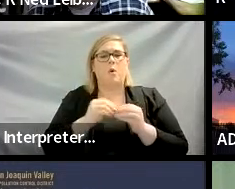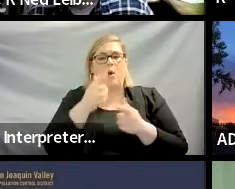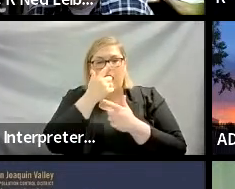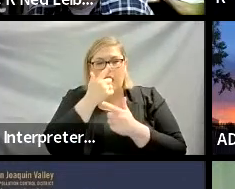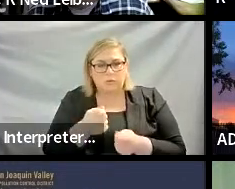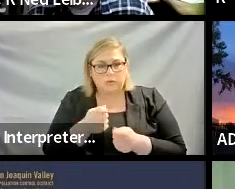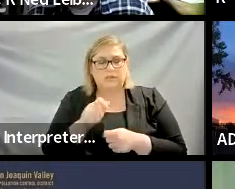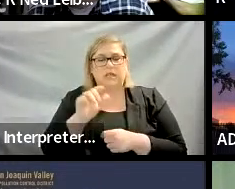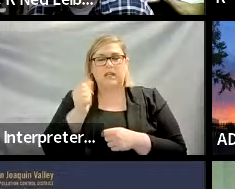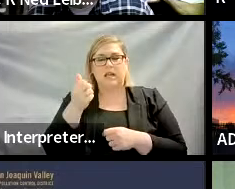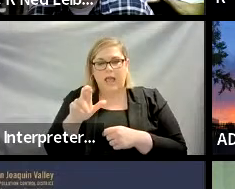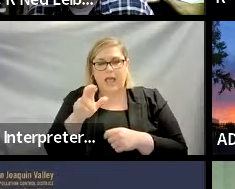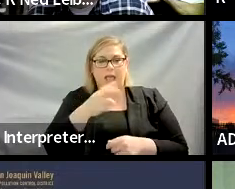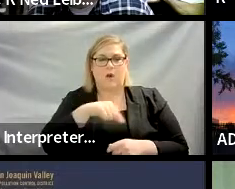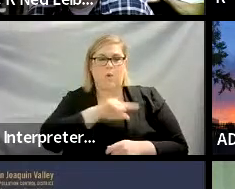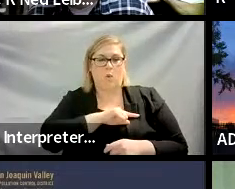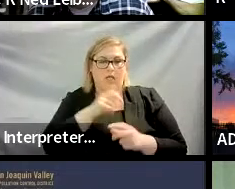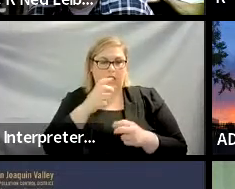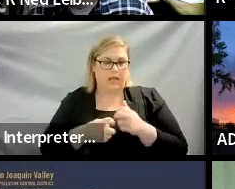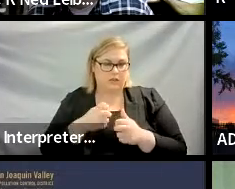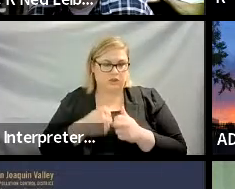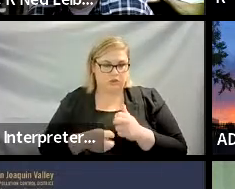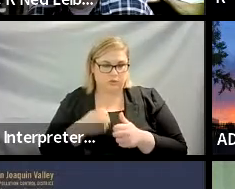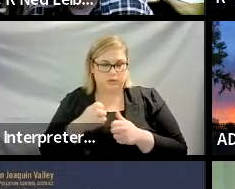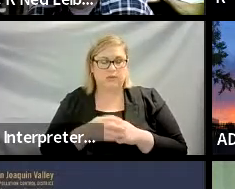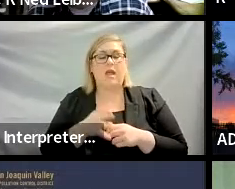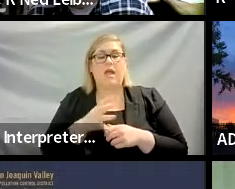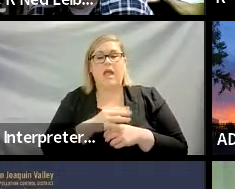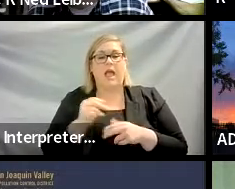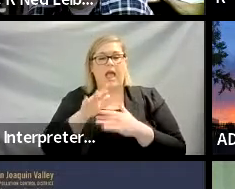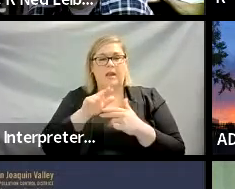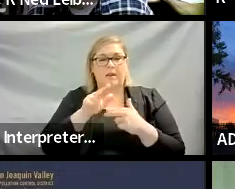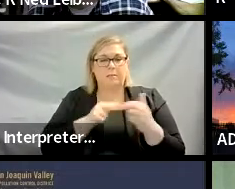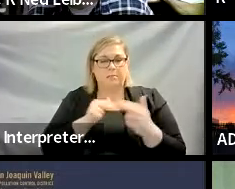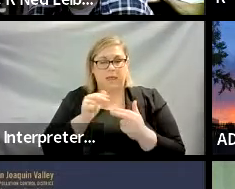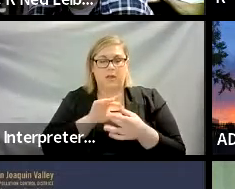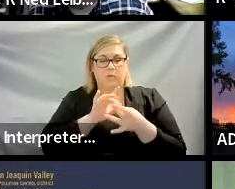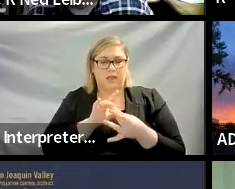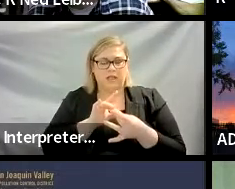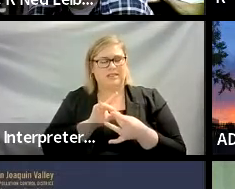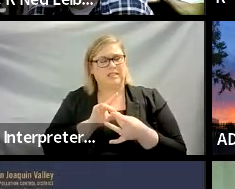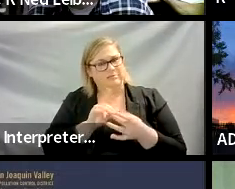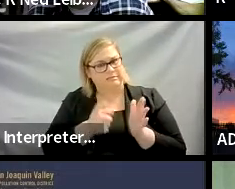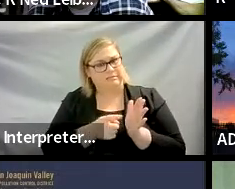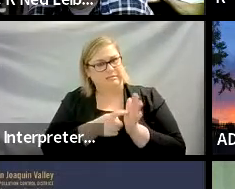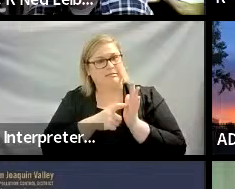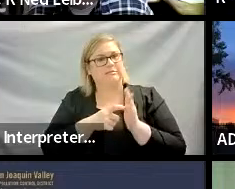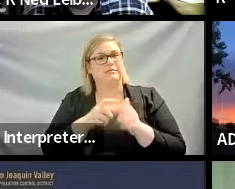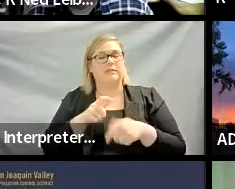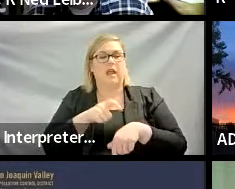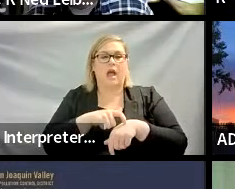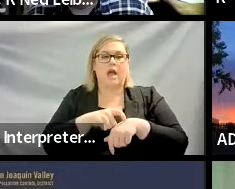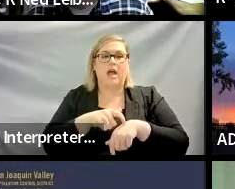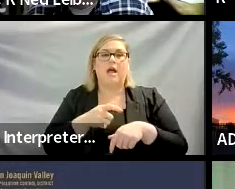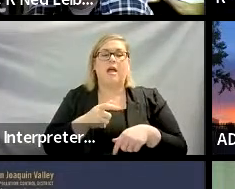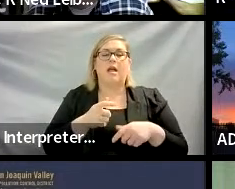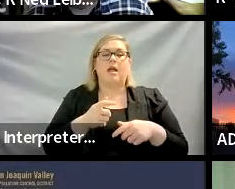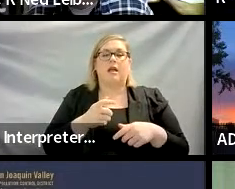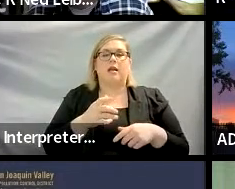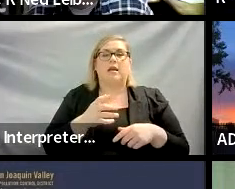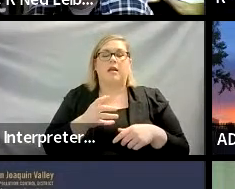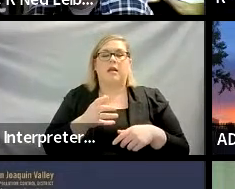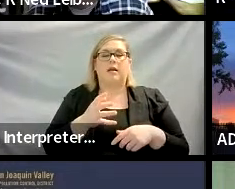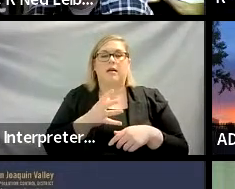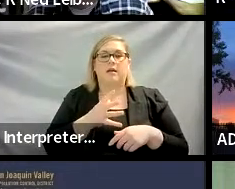air quality issues, and building relationships takes a while, but you also don't want it to be where,